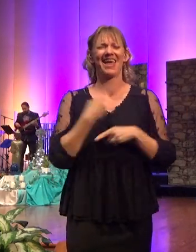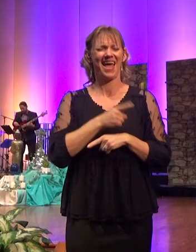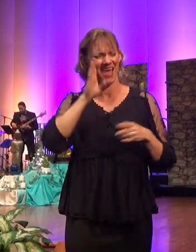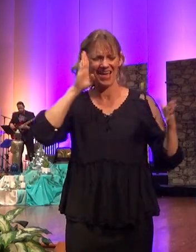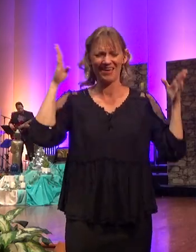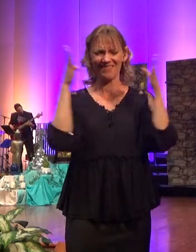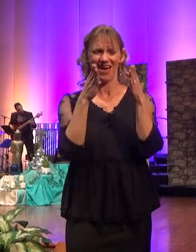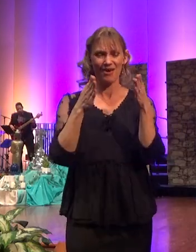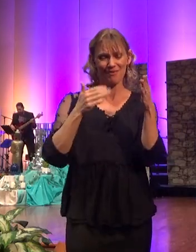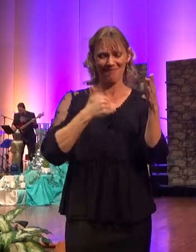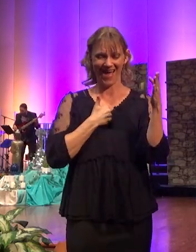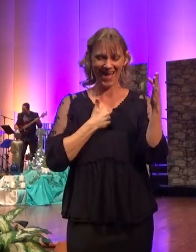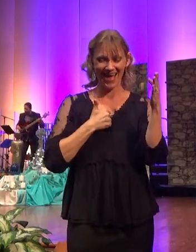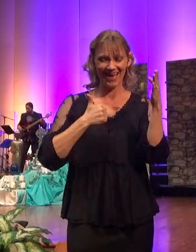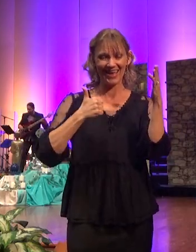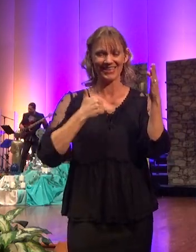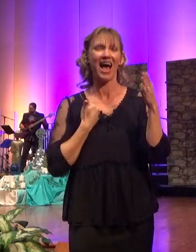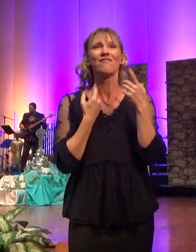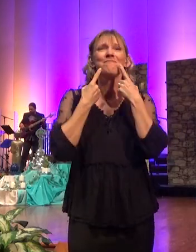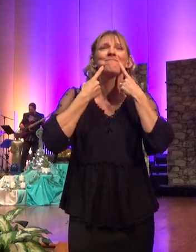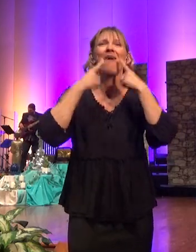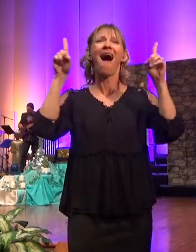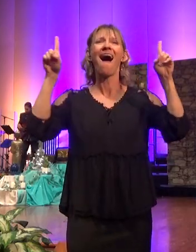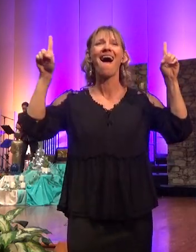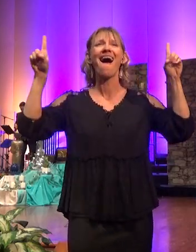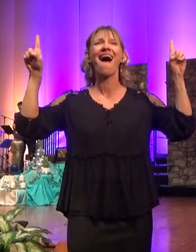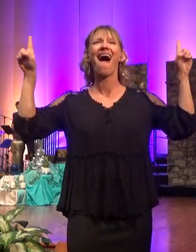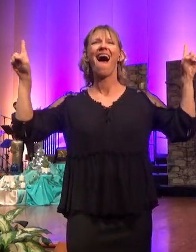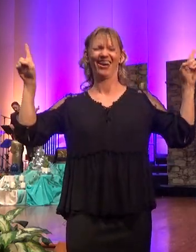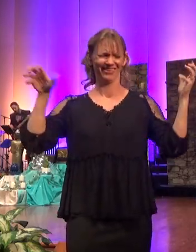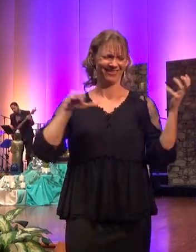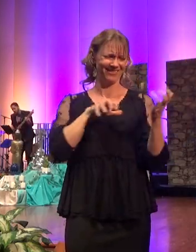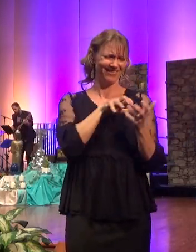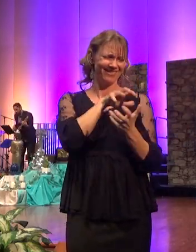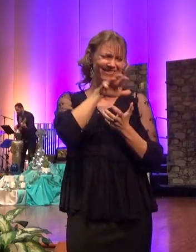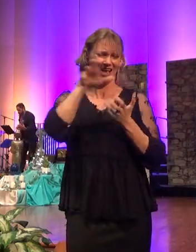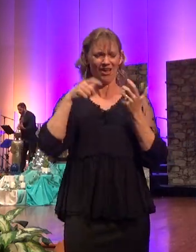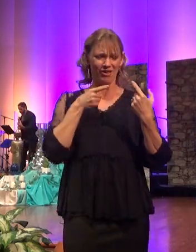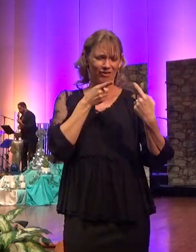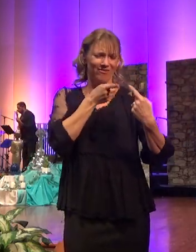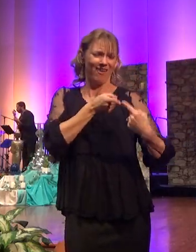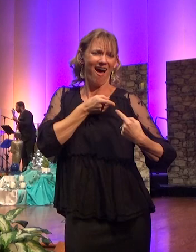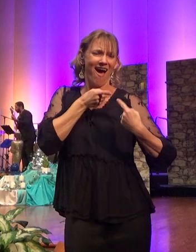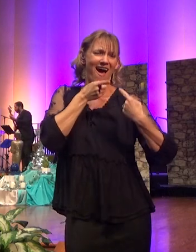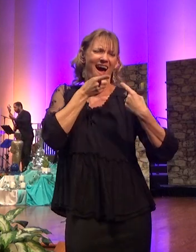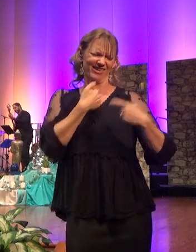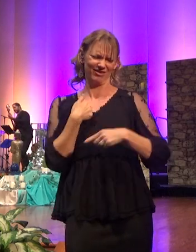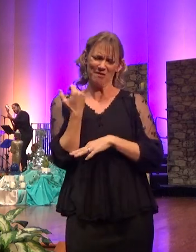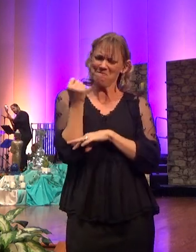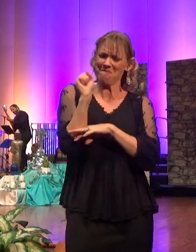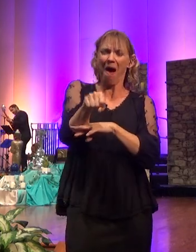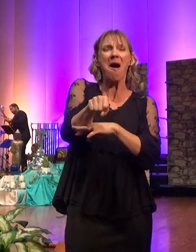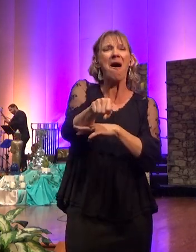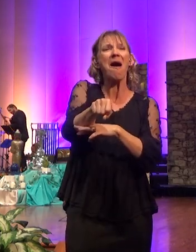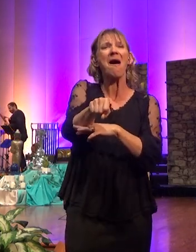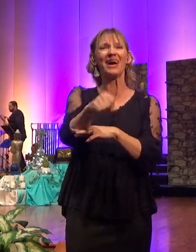lift myself over these clouds up ahead and I